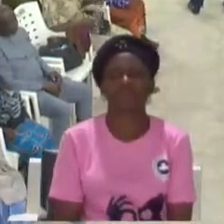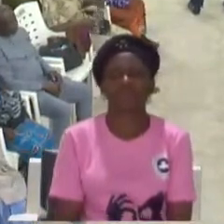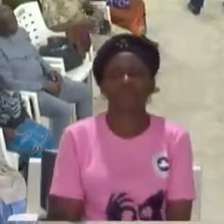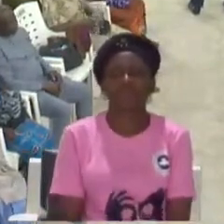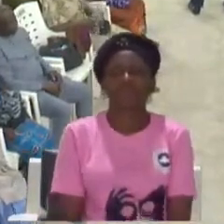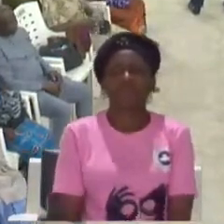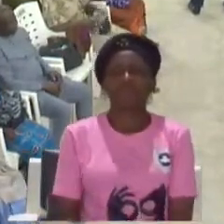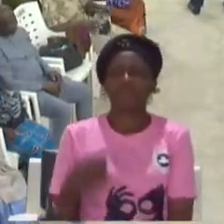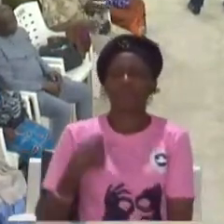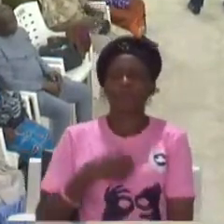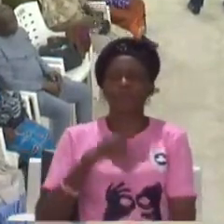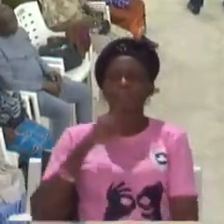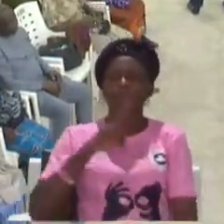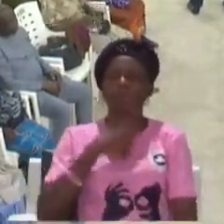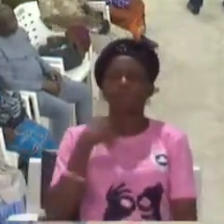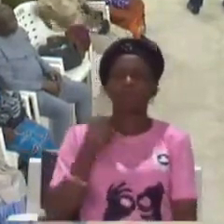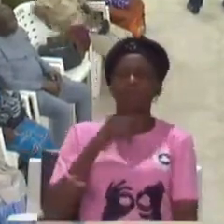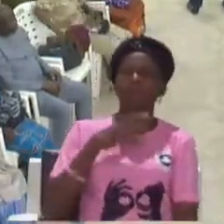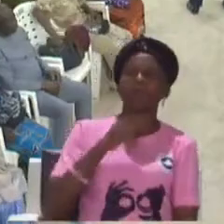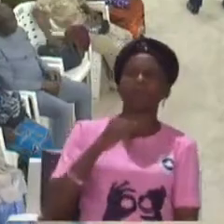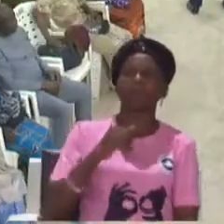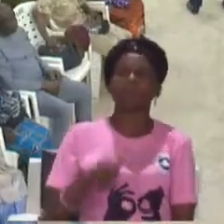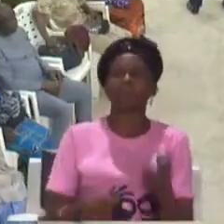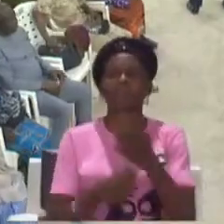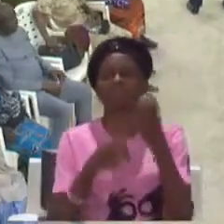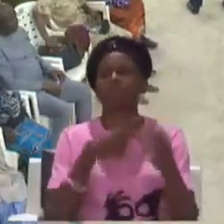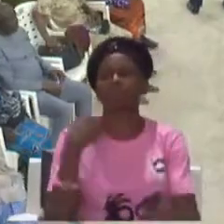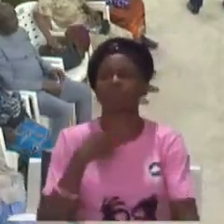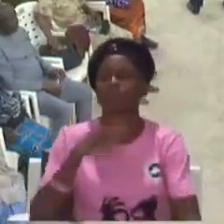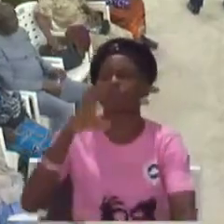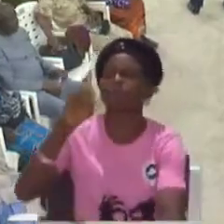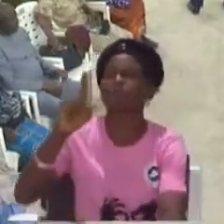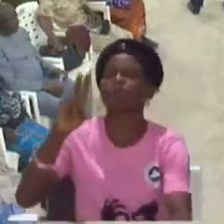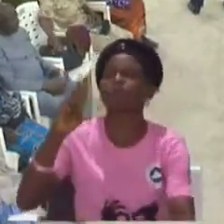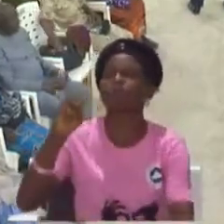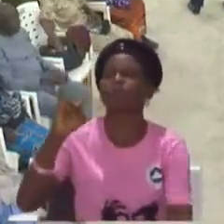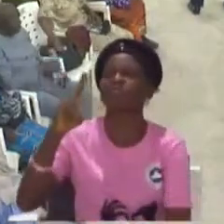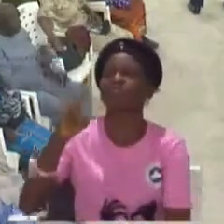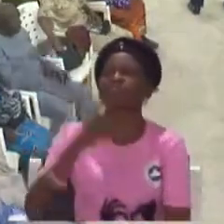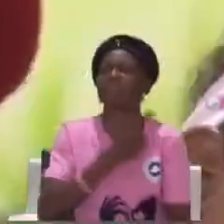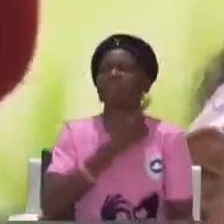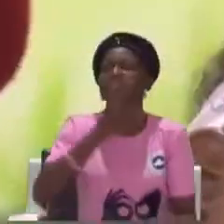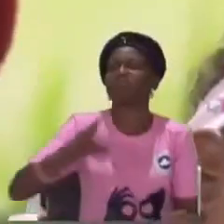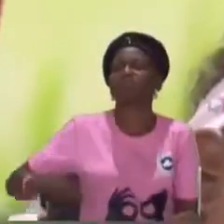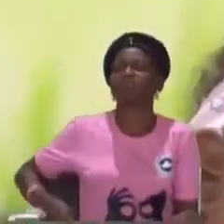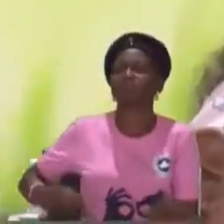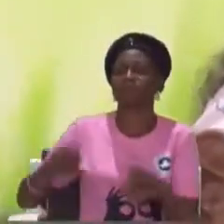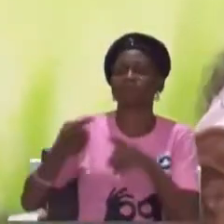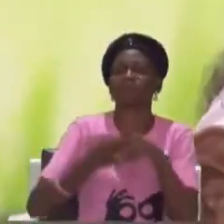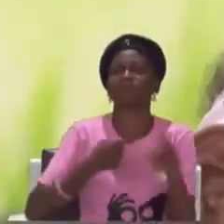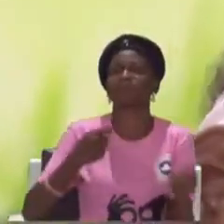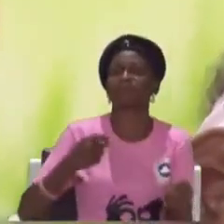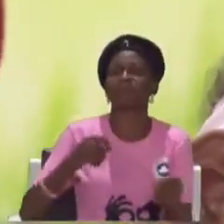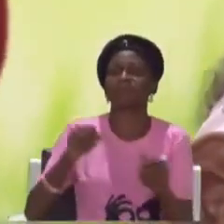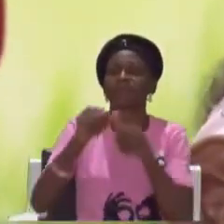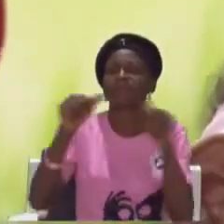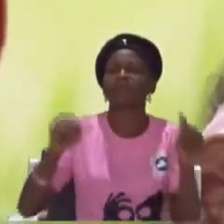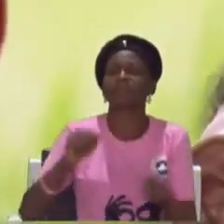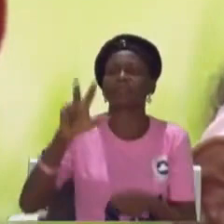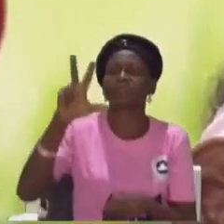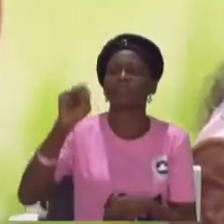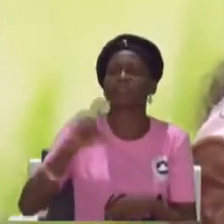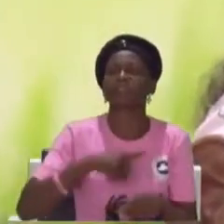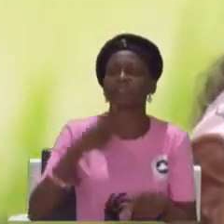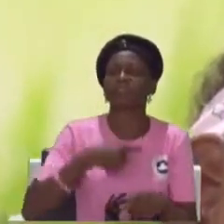Who's speaking? Okay. We are Pastor and Assistant Pastor Olumide Olayinka David from Area 30,